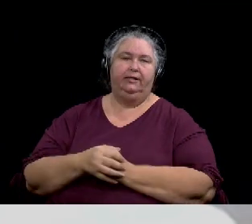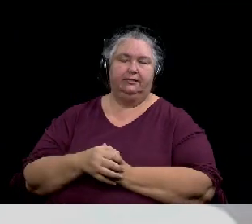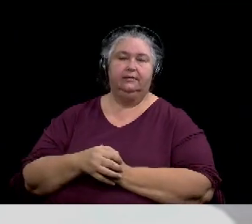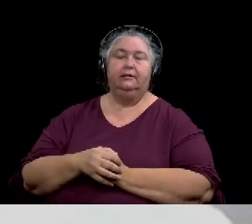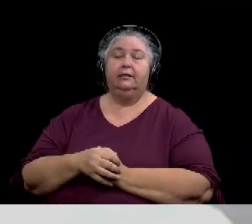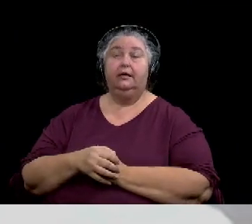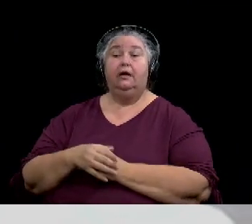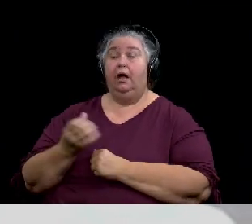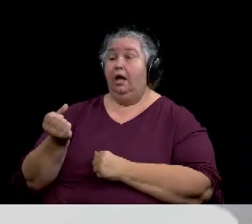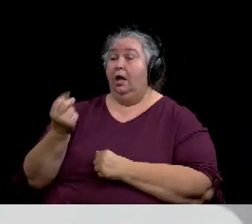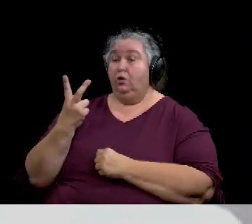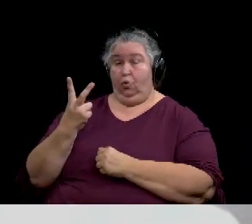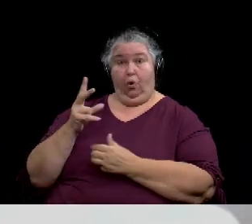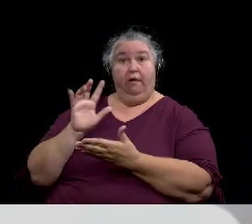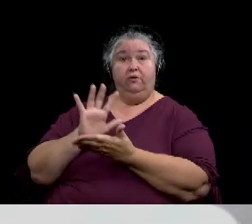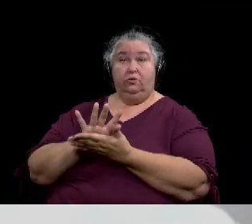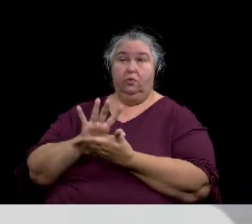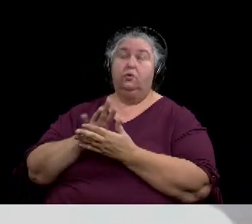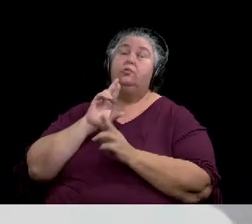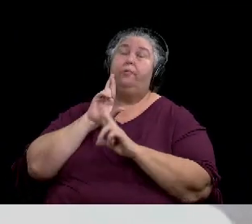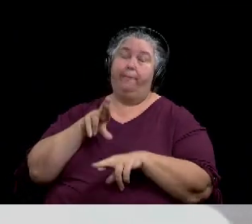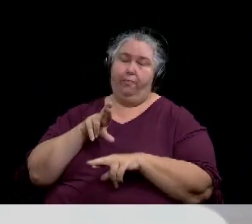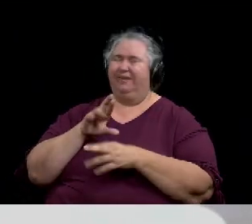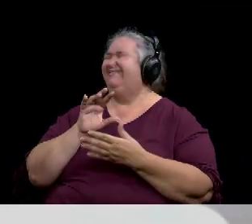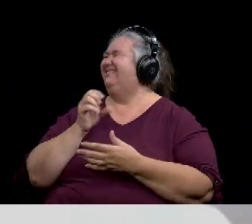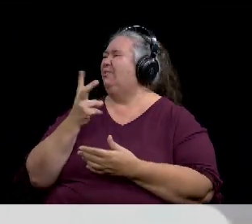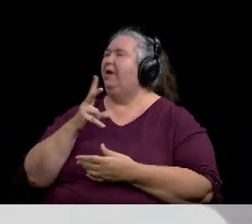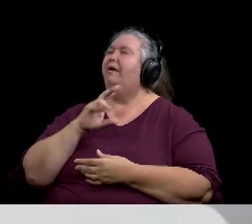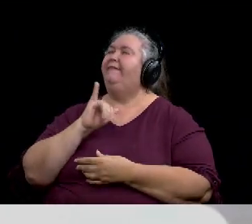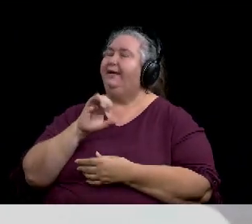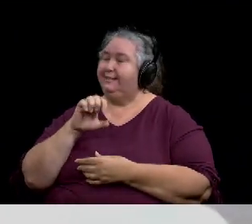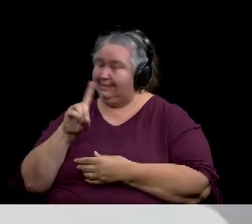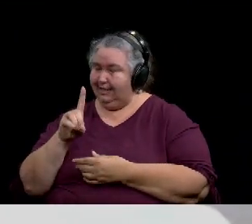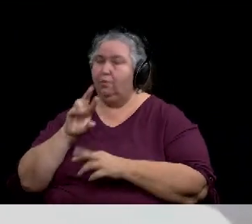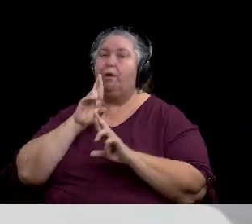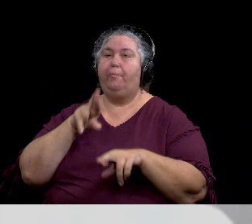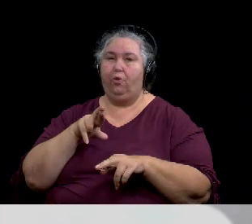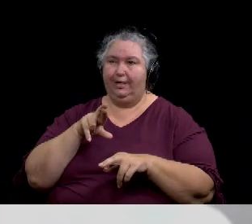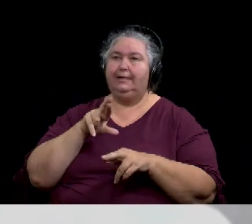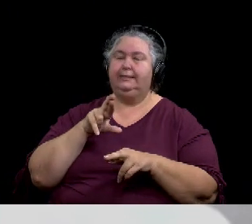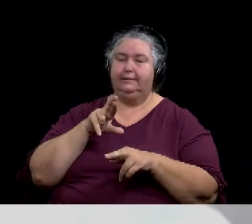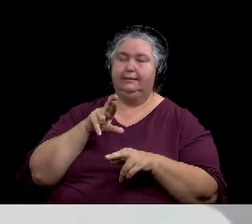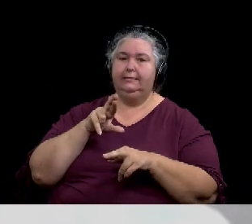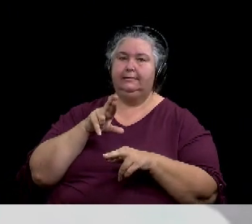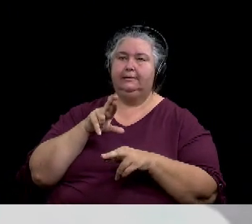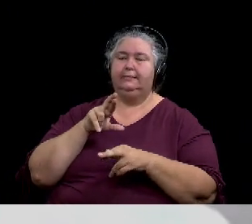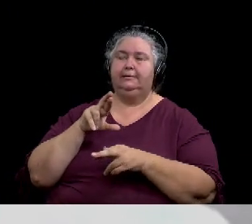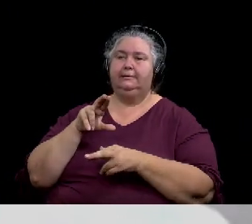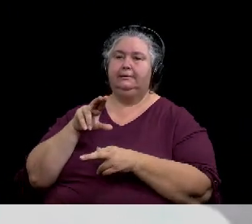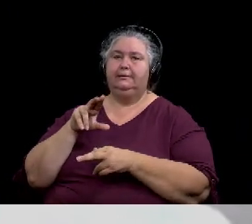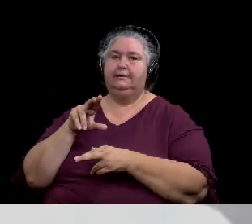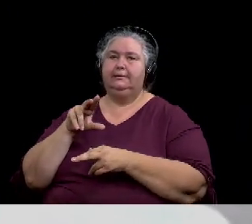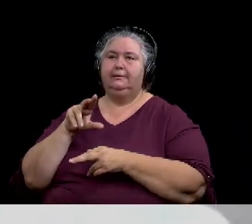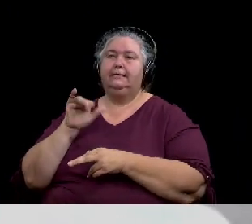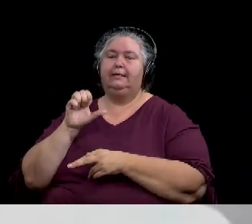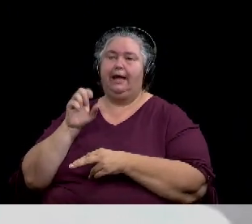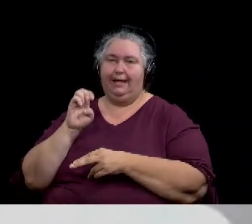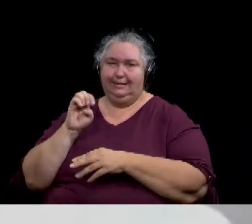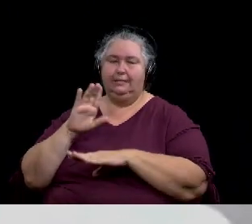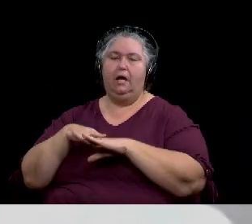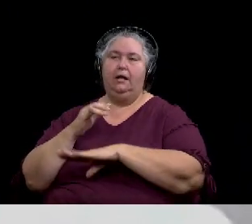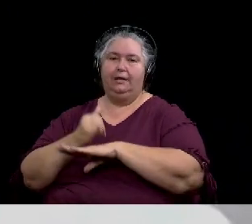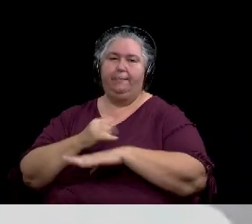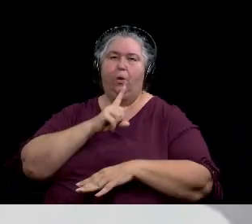12 independent school districts are reporting cases on campus, and there's been 1 private school since we last